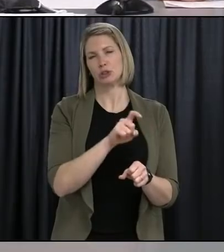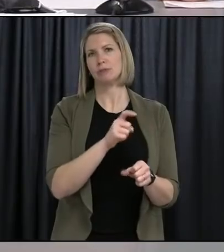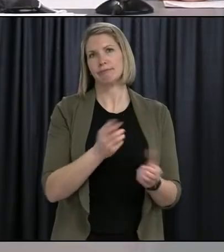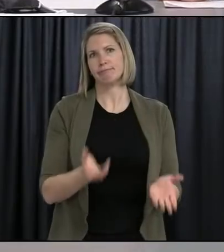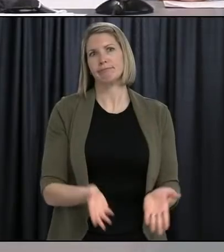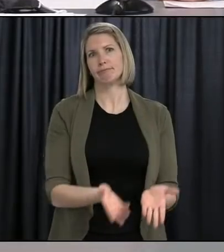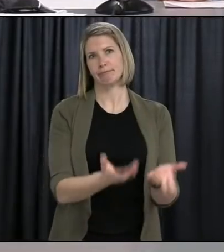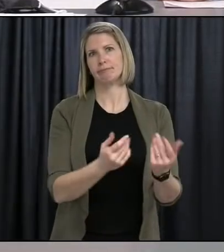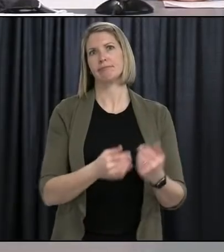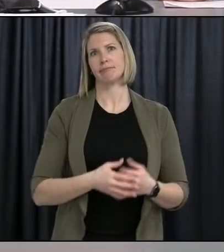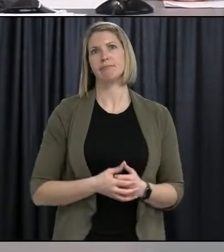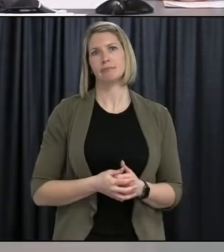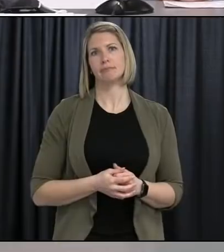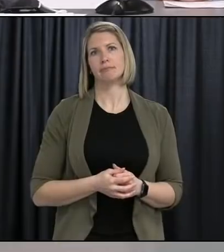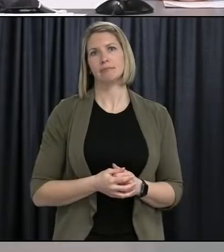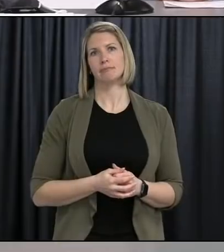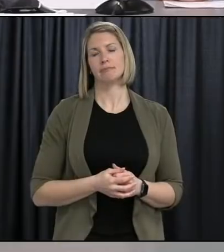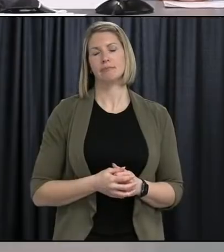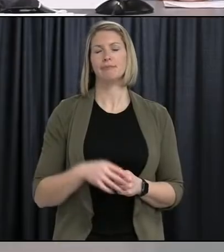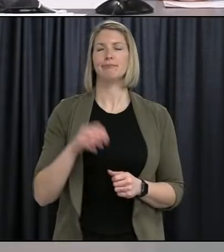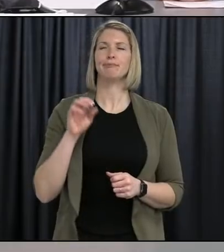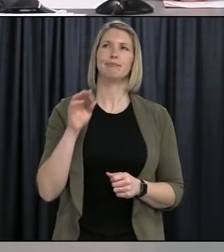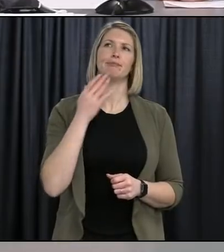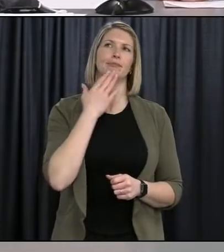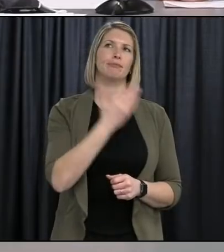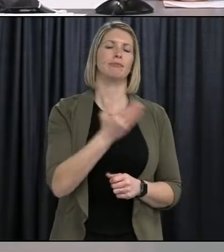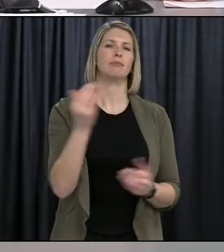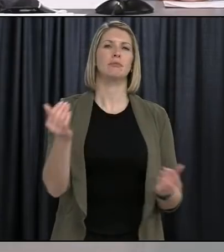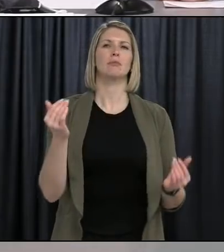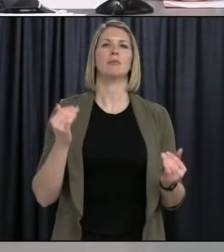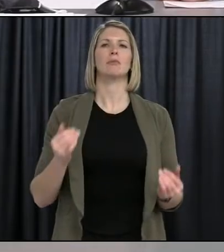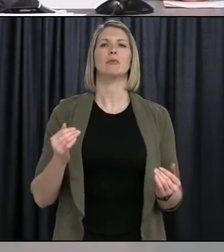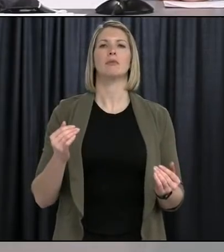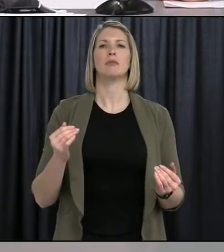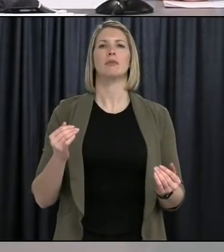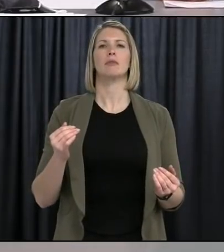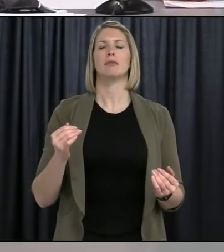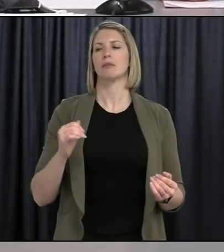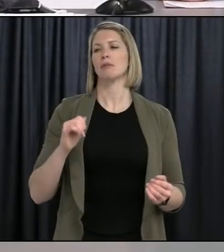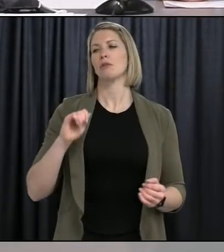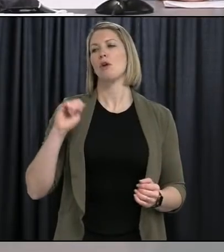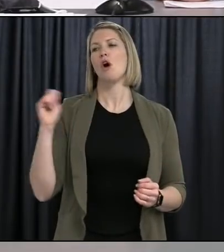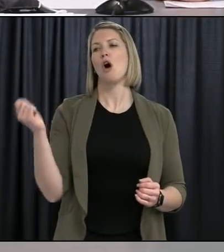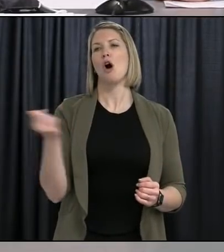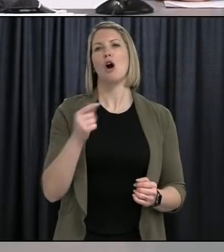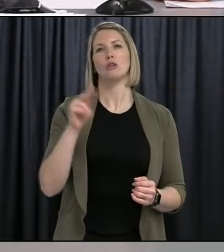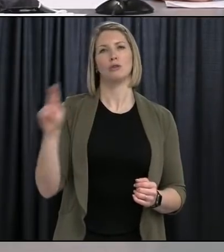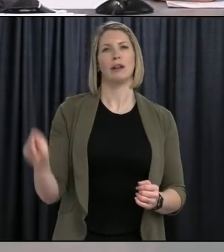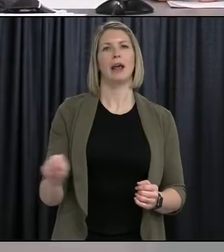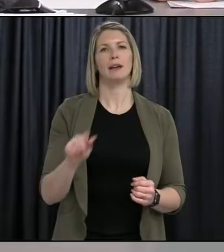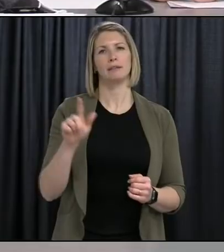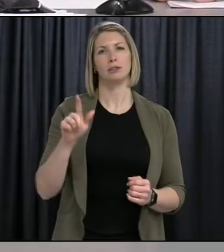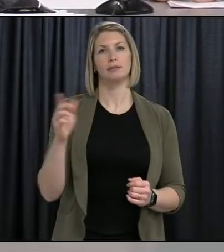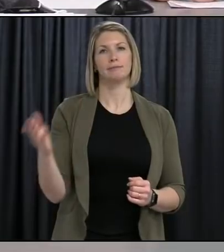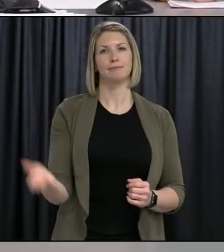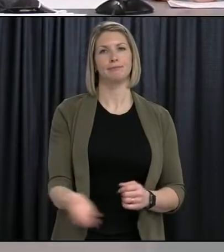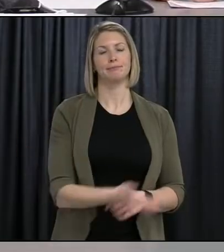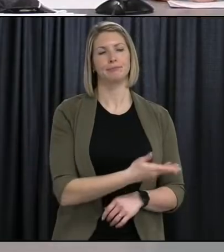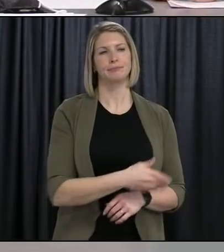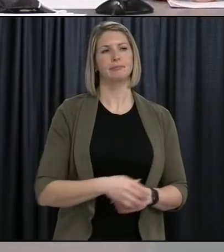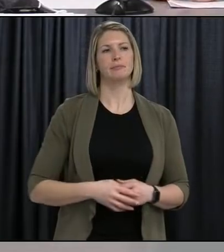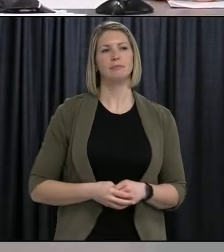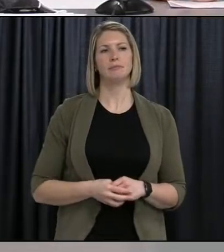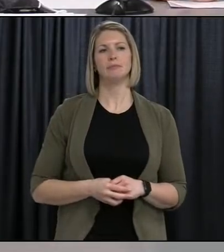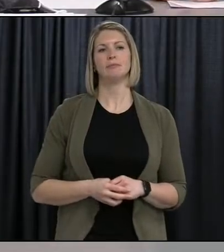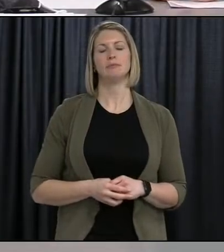Okay, thank you. Our next questions are from Elizabeth Witten with All Newfoundland Labrador. Please go ahead. Thank